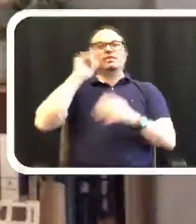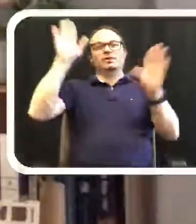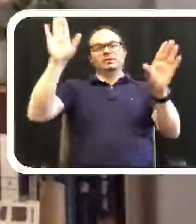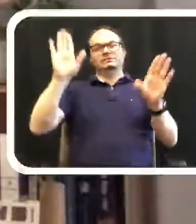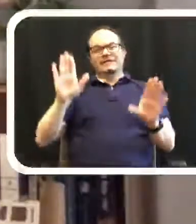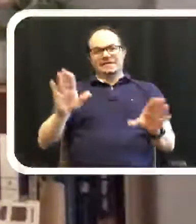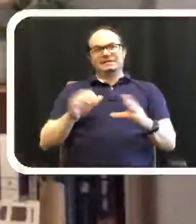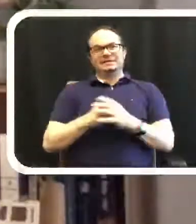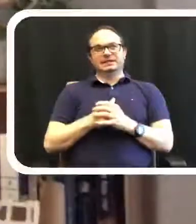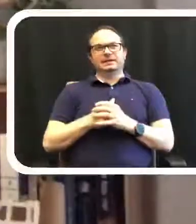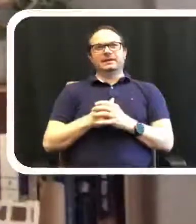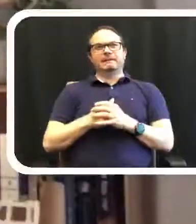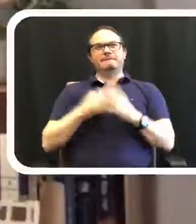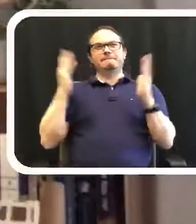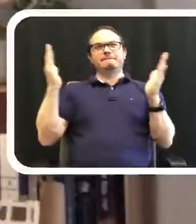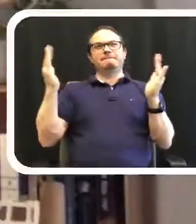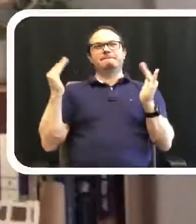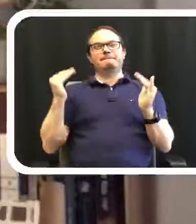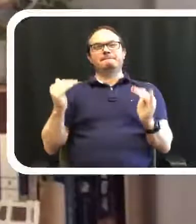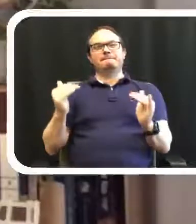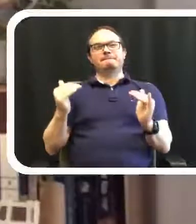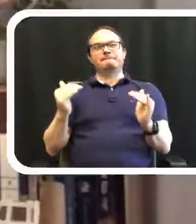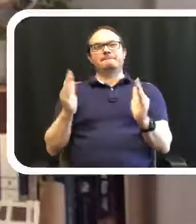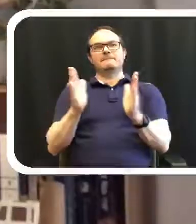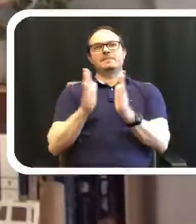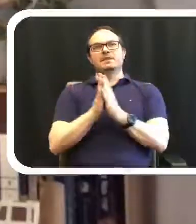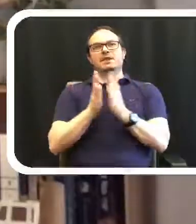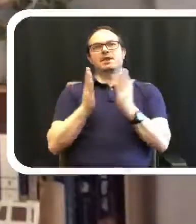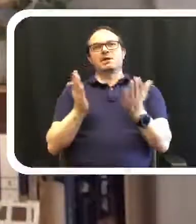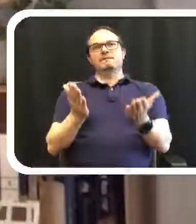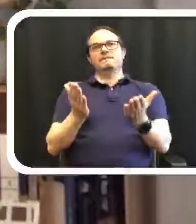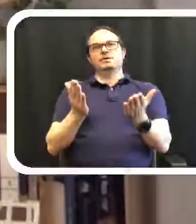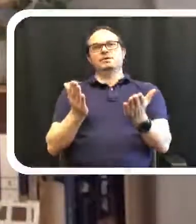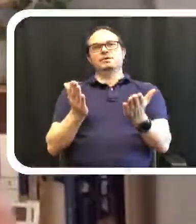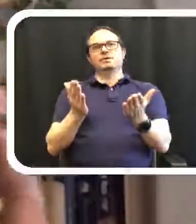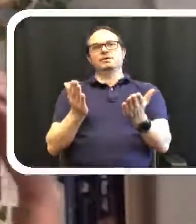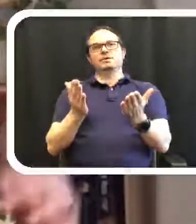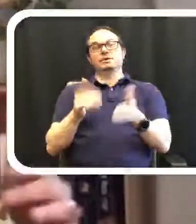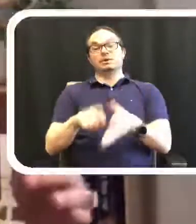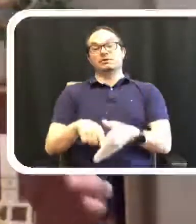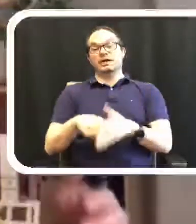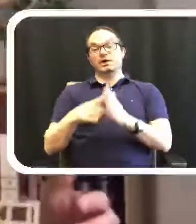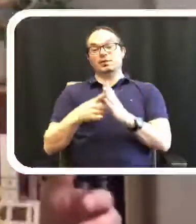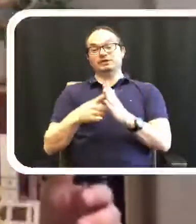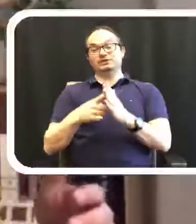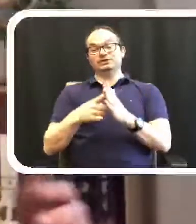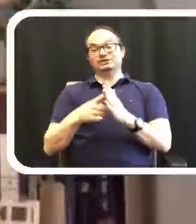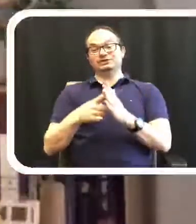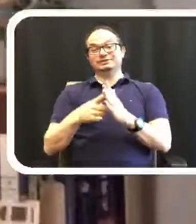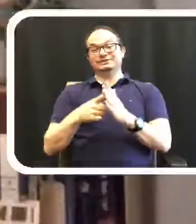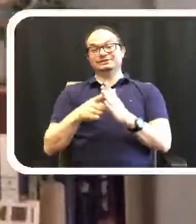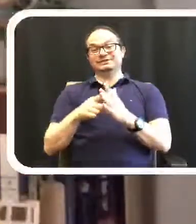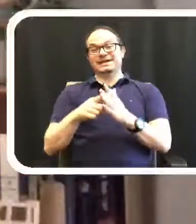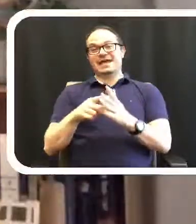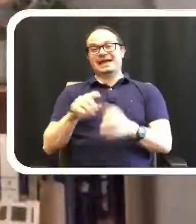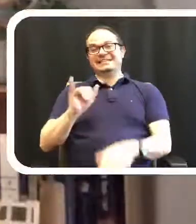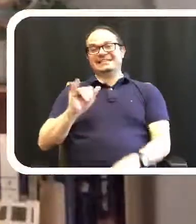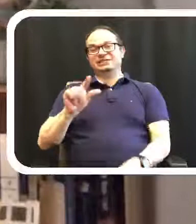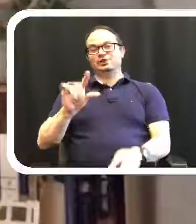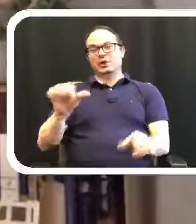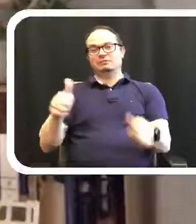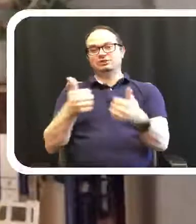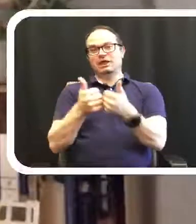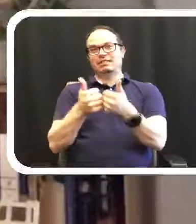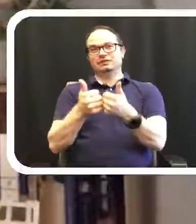fantastic. And then a book that actually originated as an Instagram challenge is